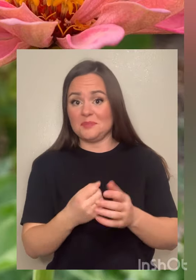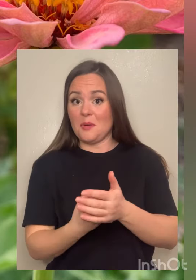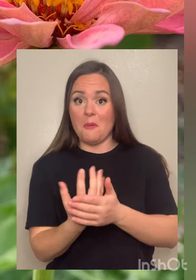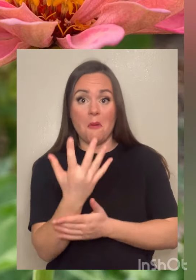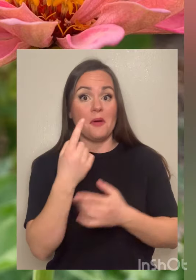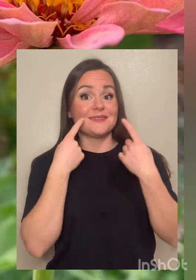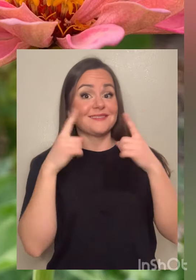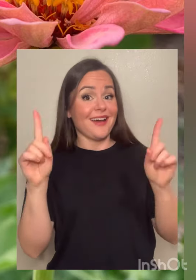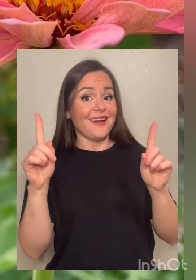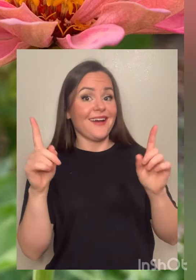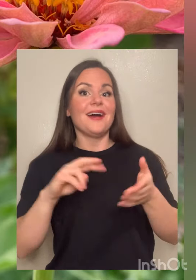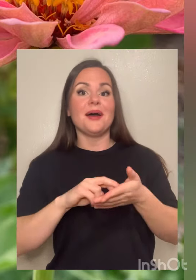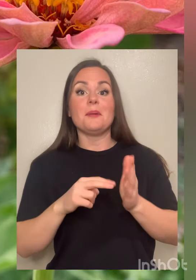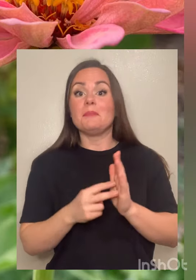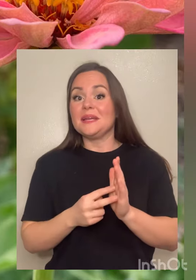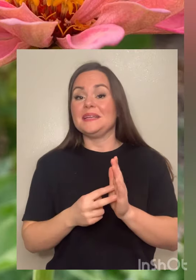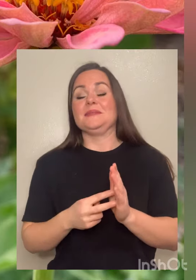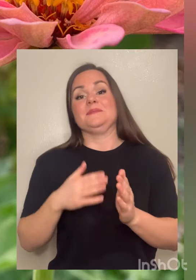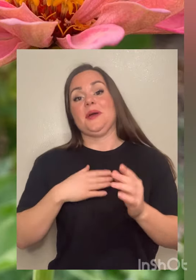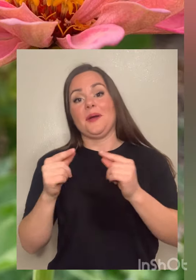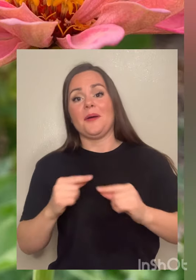all just depends.